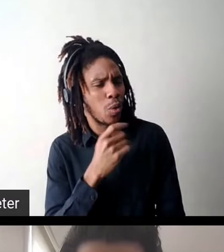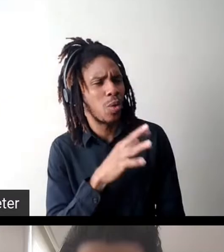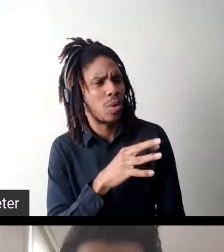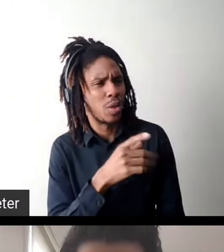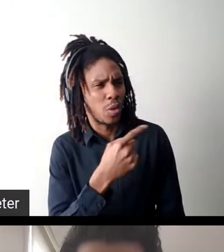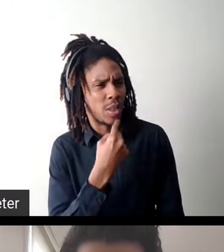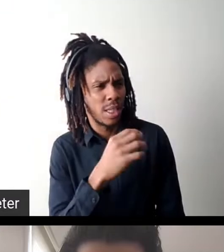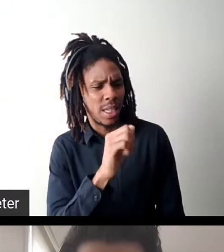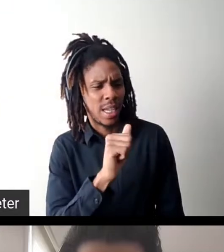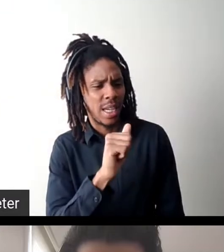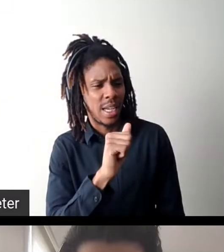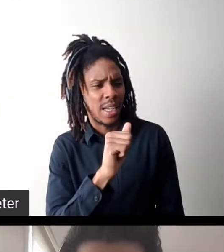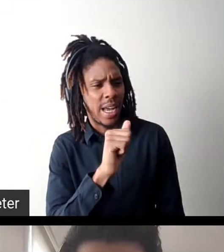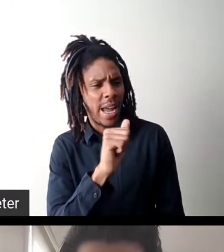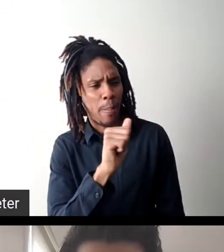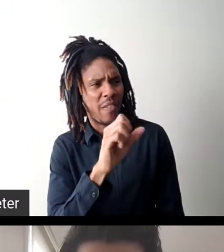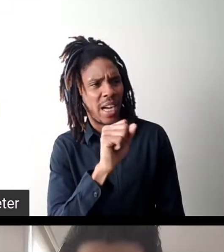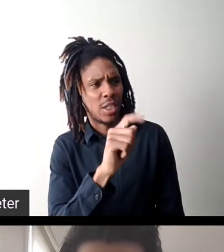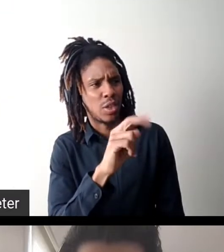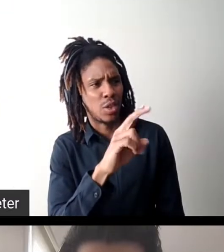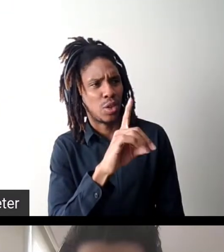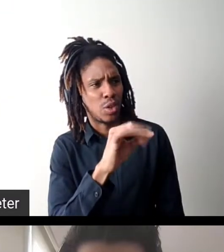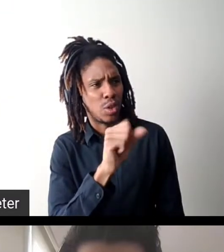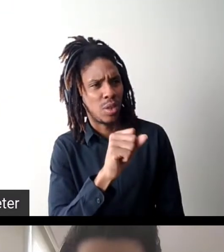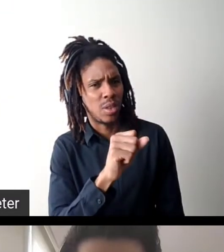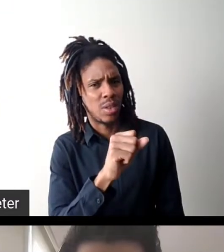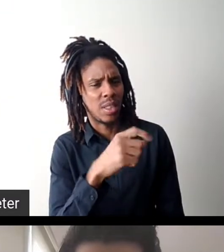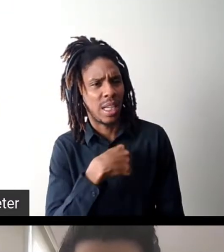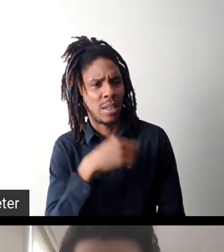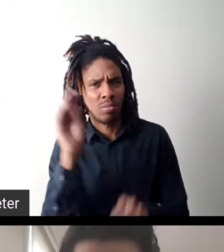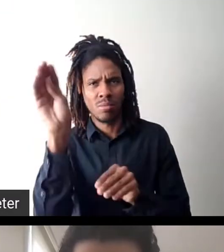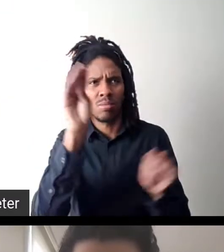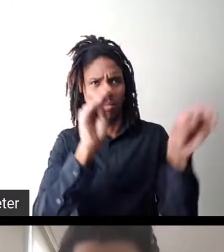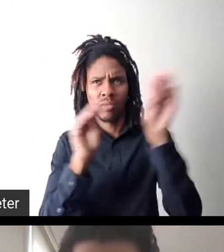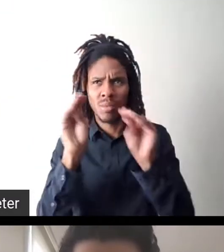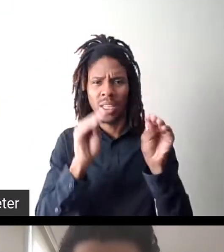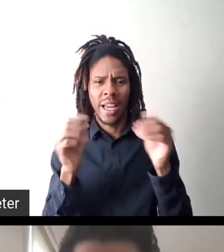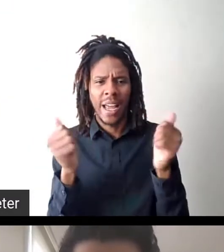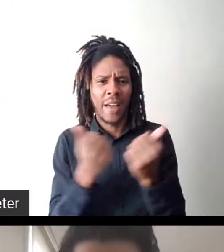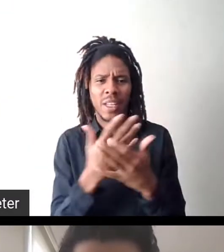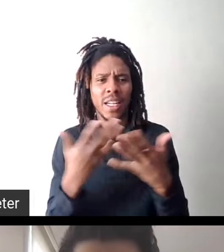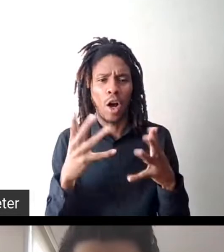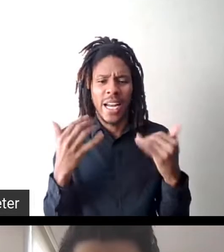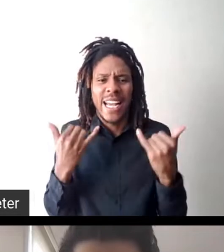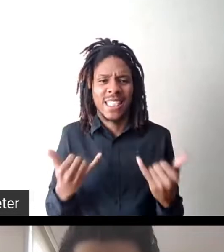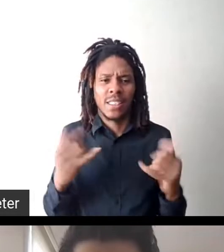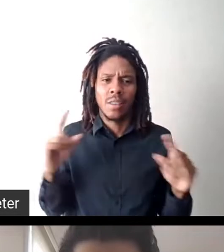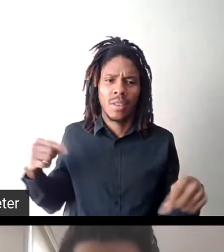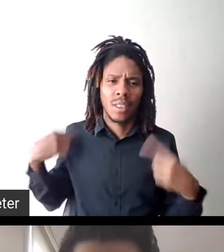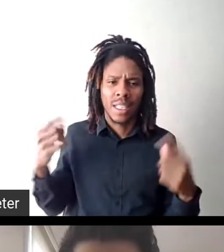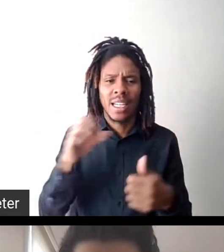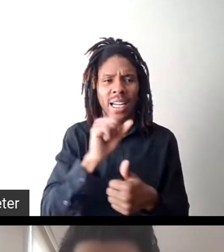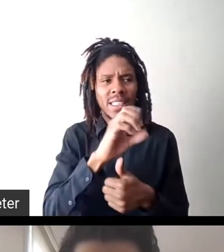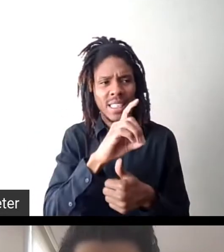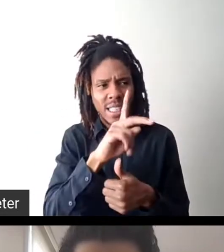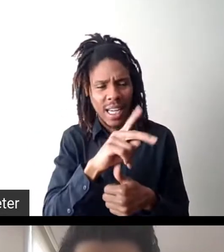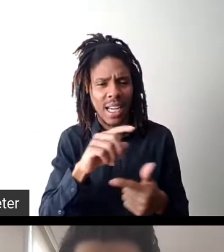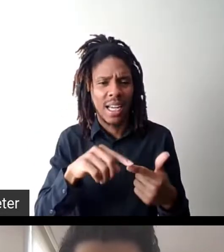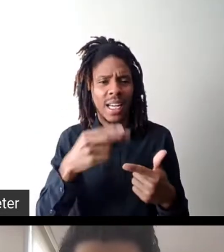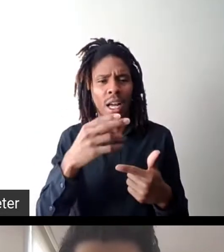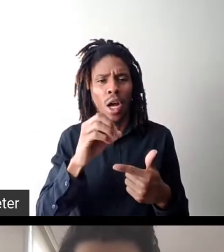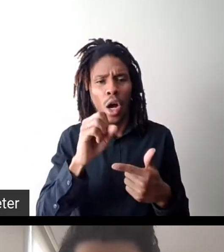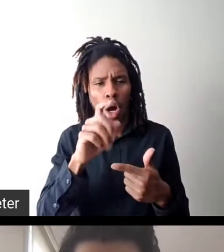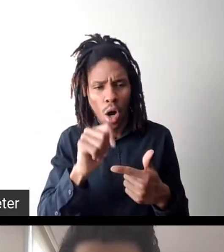sounds like Amplify Studio is kind of putting together the pieces that have already been existing for a while, the SDKs and the hosting and